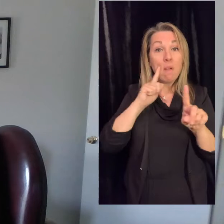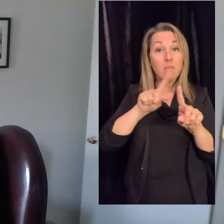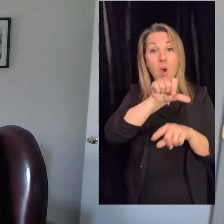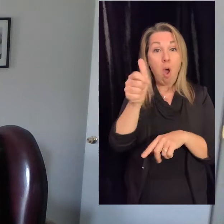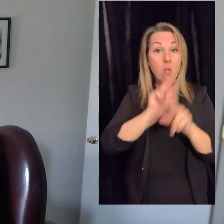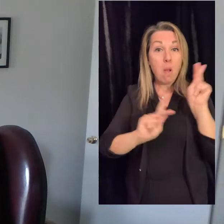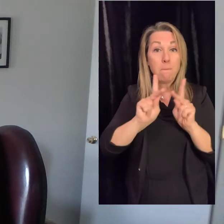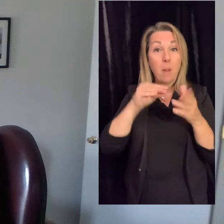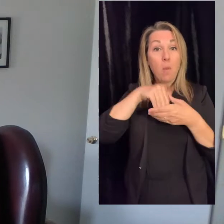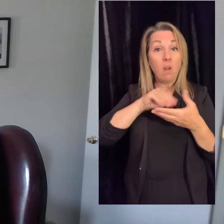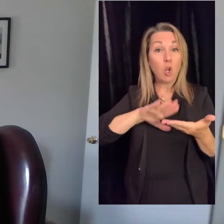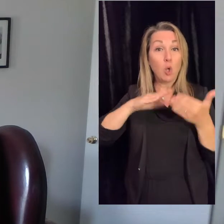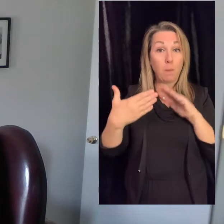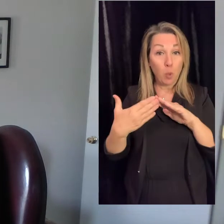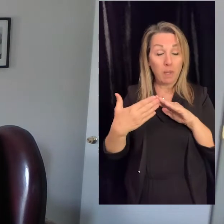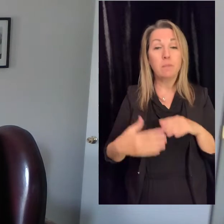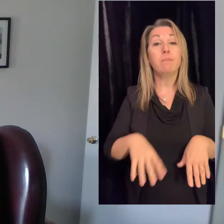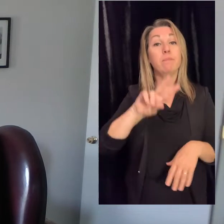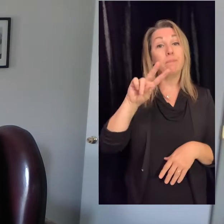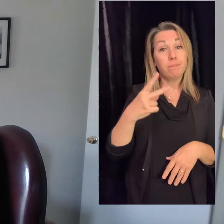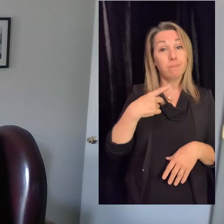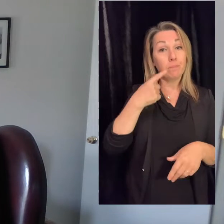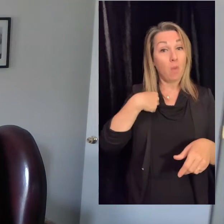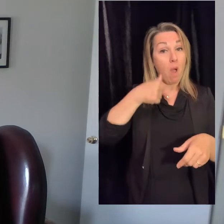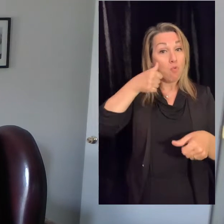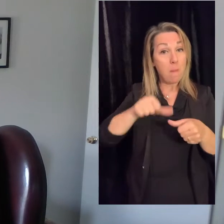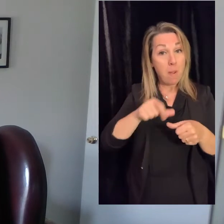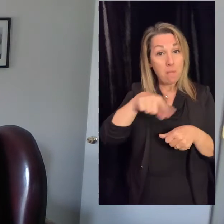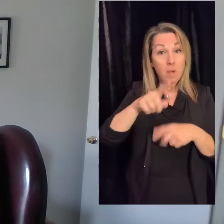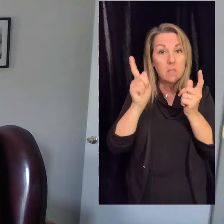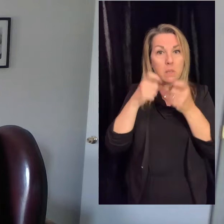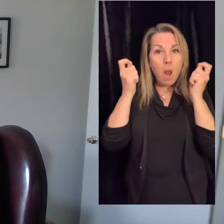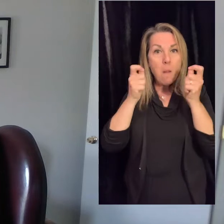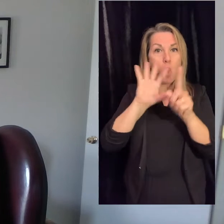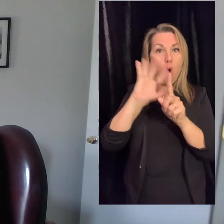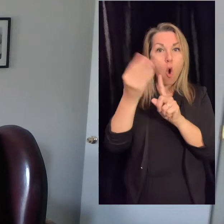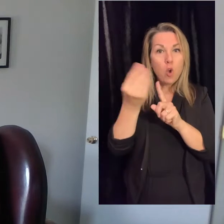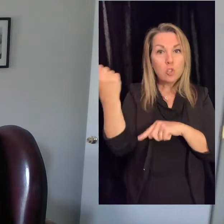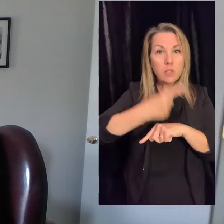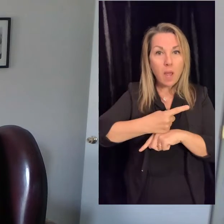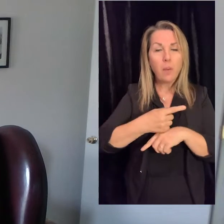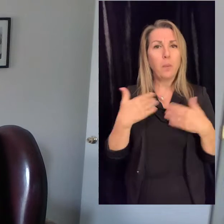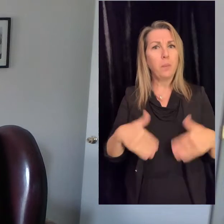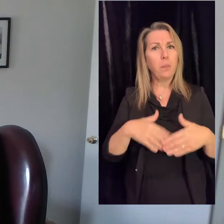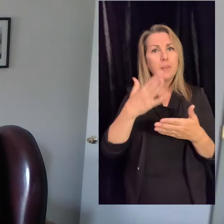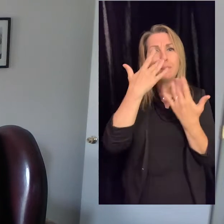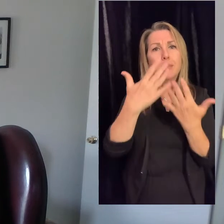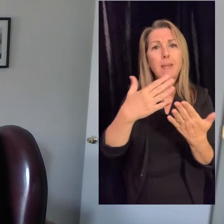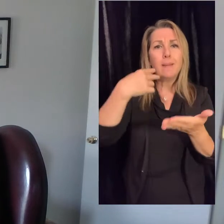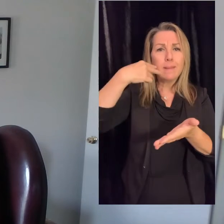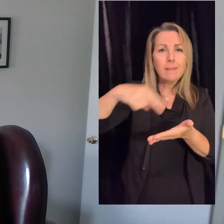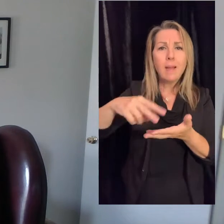second, I remember watching you guys all celebrate your cultural day, the singing, the dancing, the